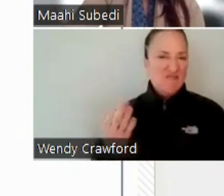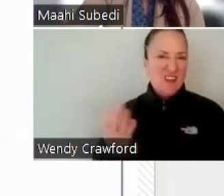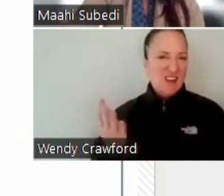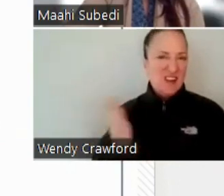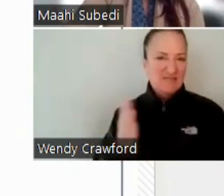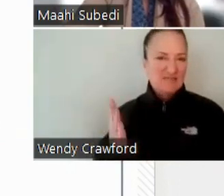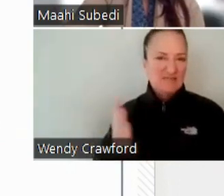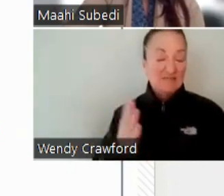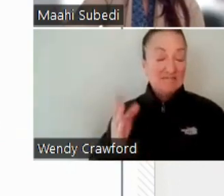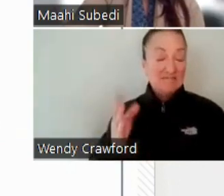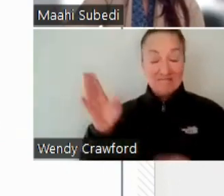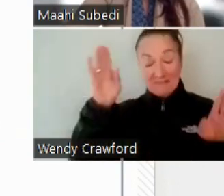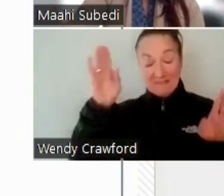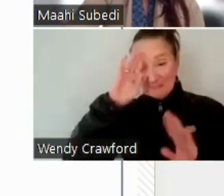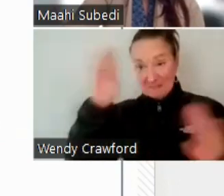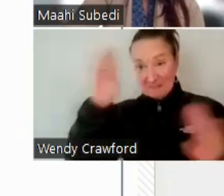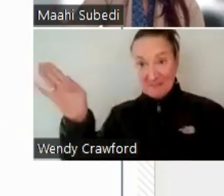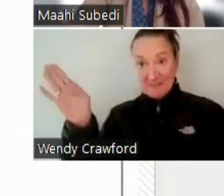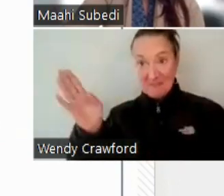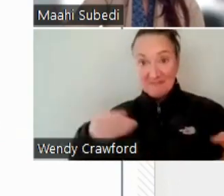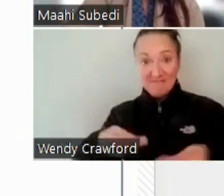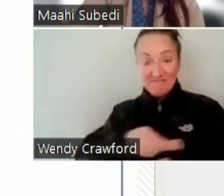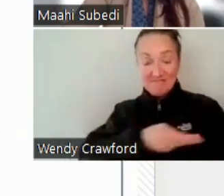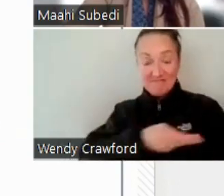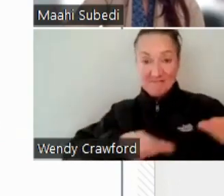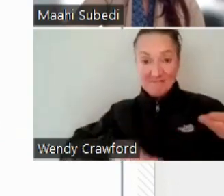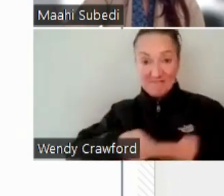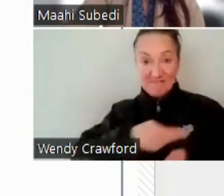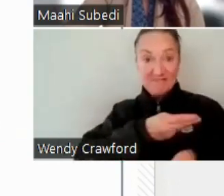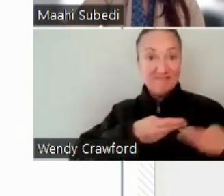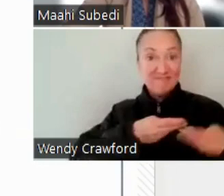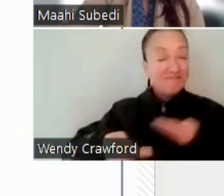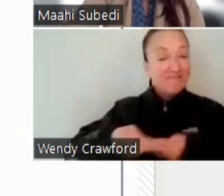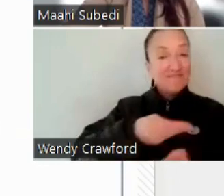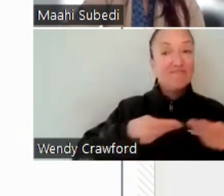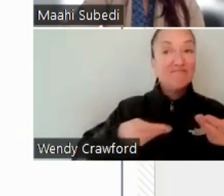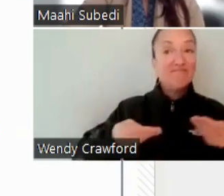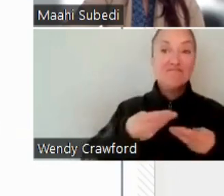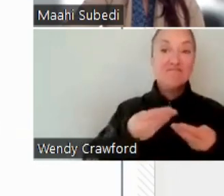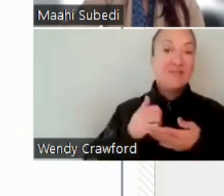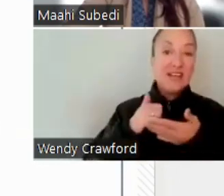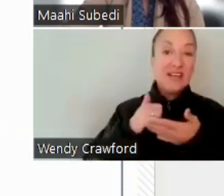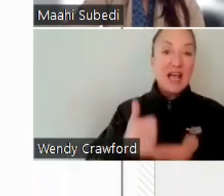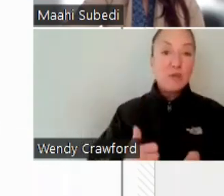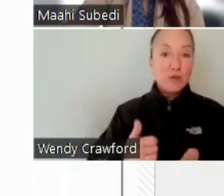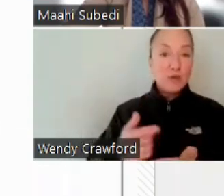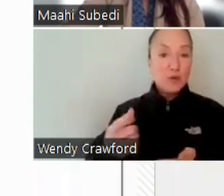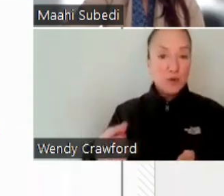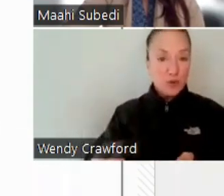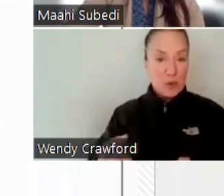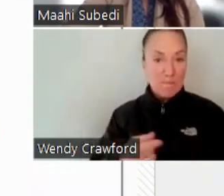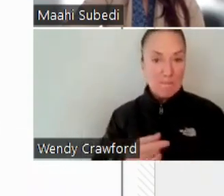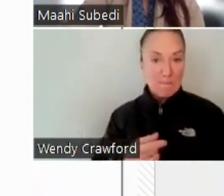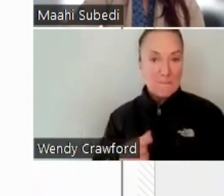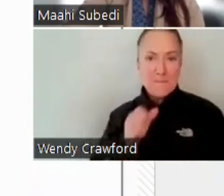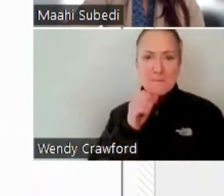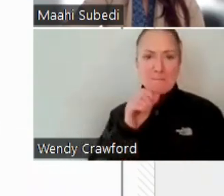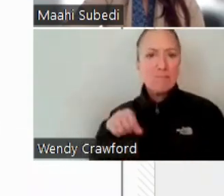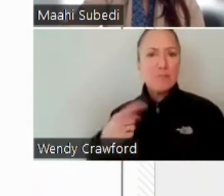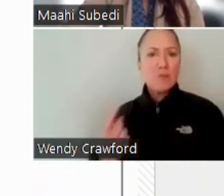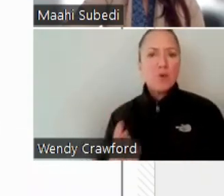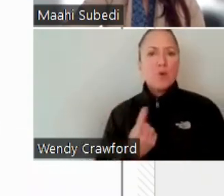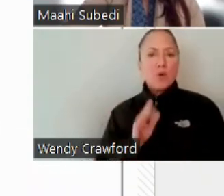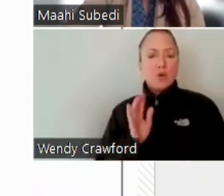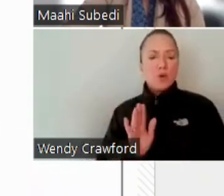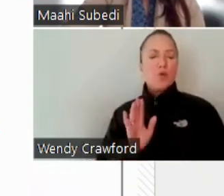to say hello, pass along the resources, help you to make the most of this content, not just for your class, but